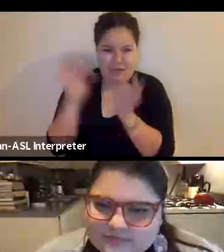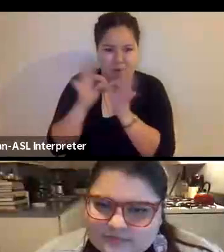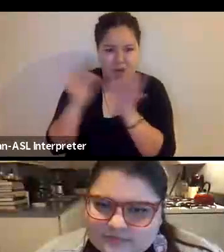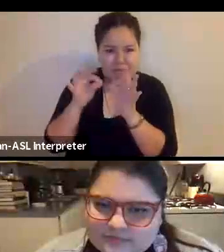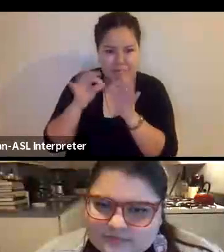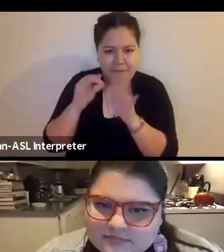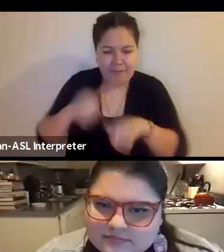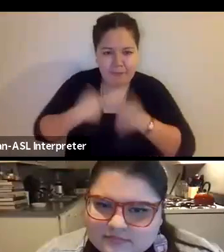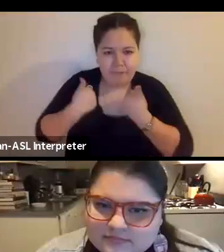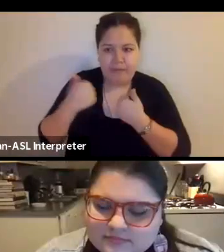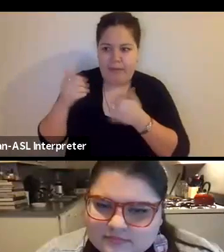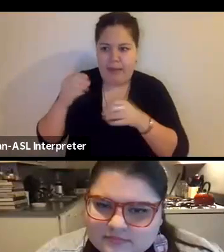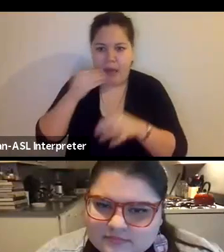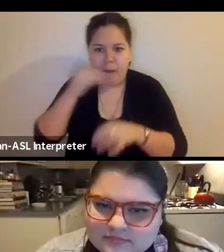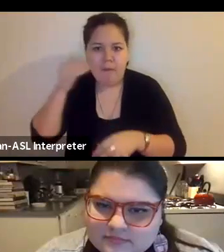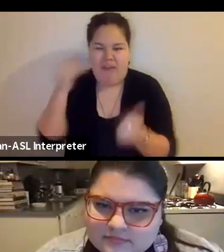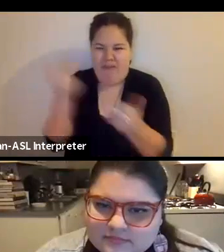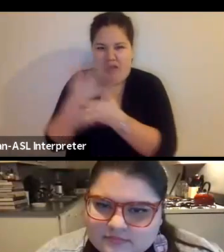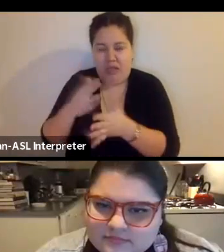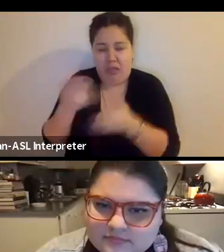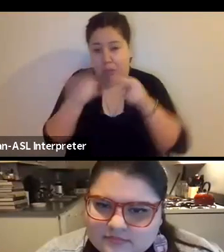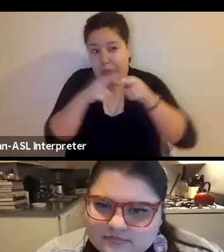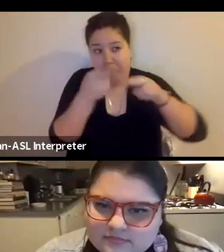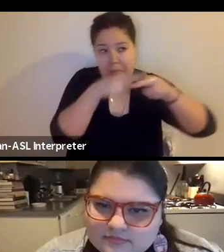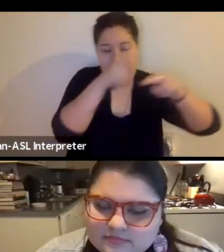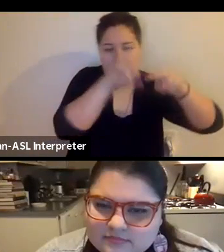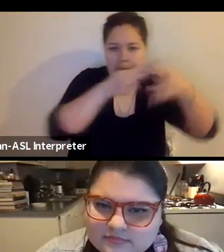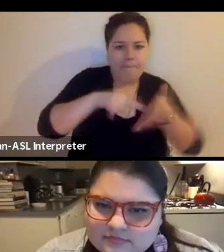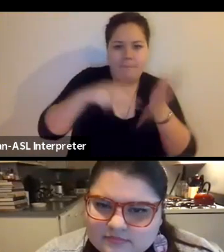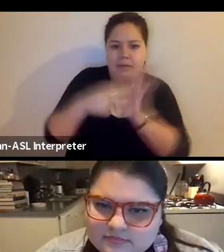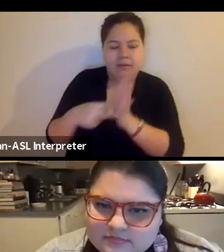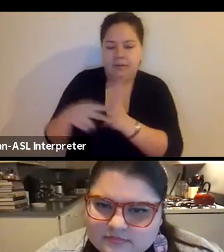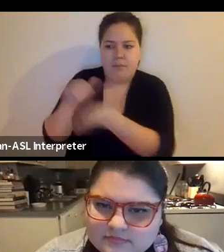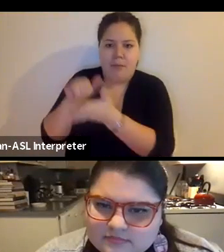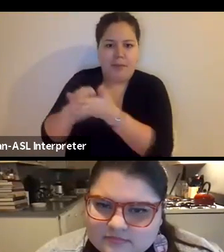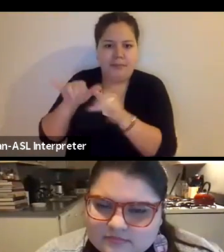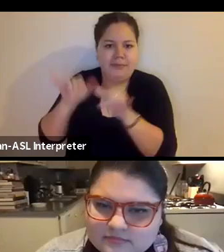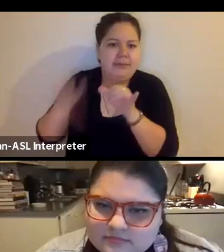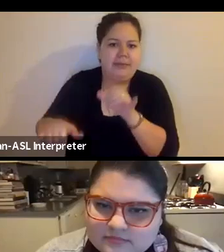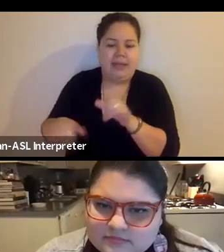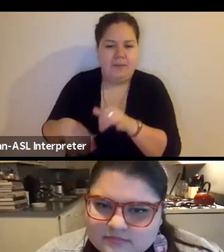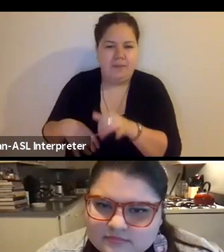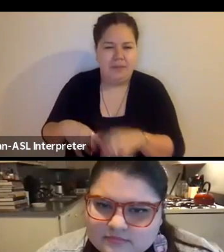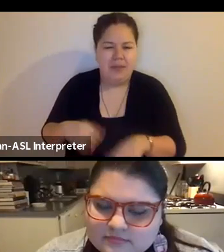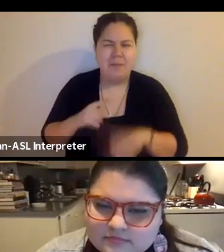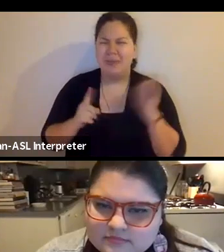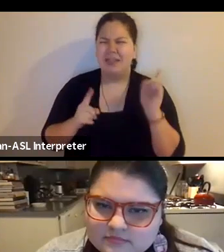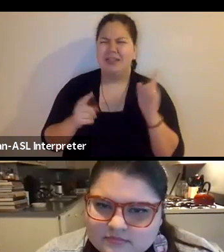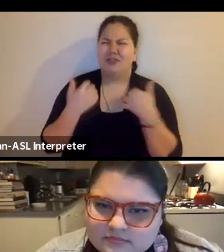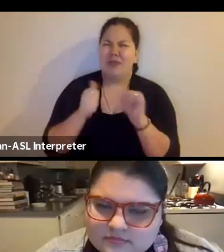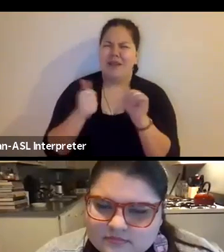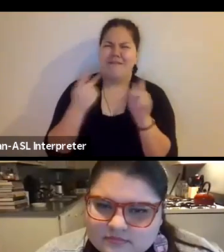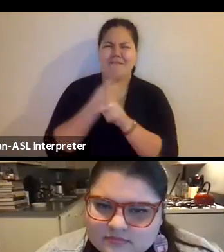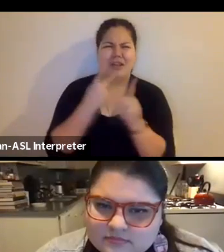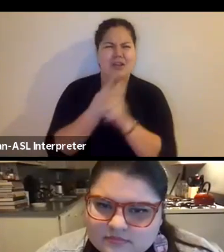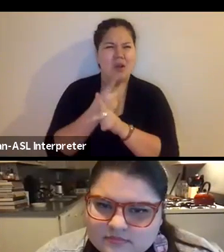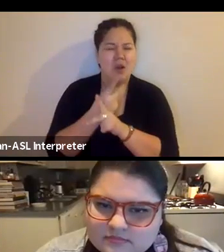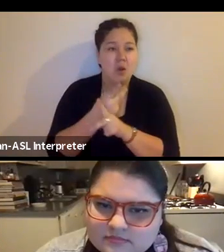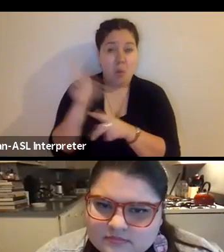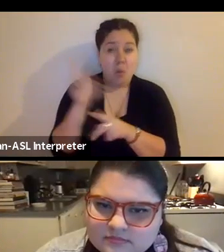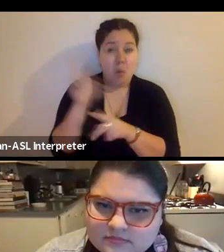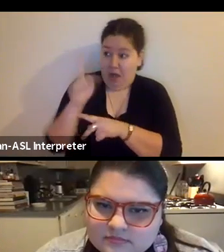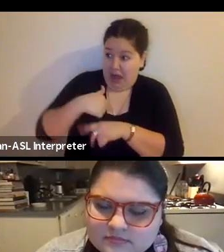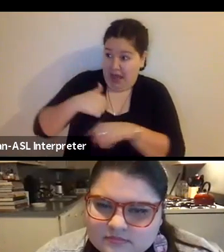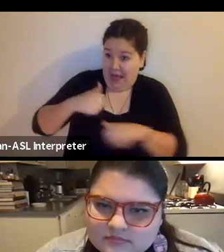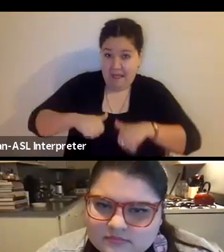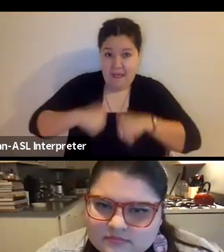these ways of just giving place, of looking at the stories of the land that are in our immediate surroundings,